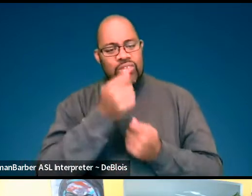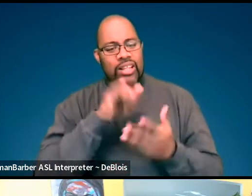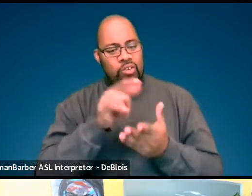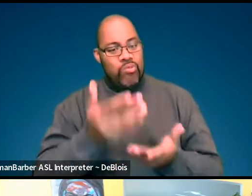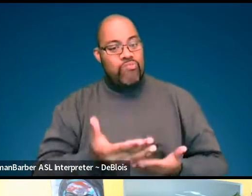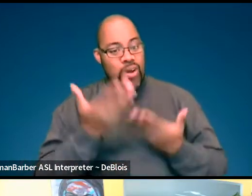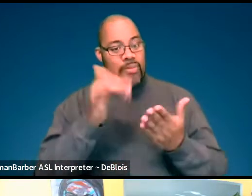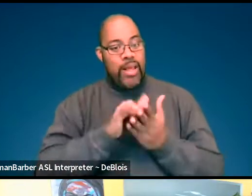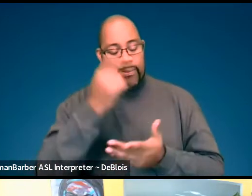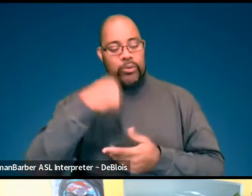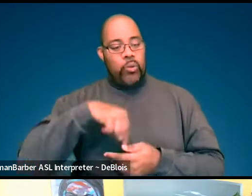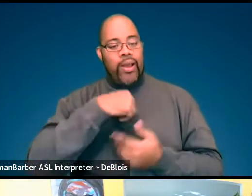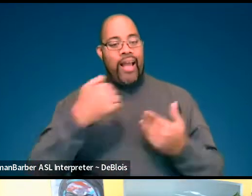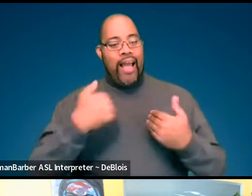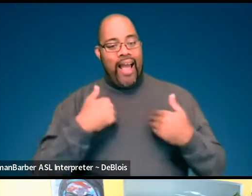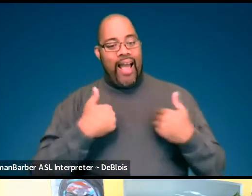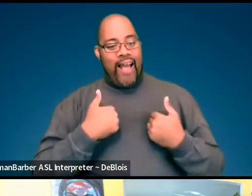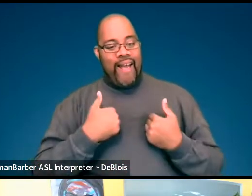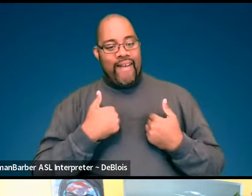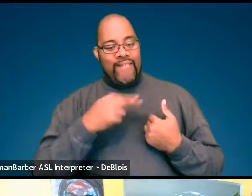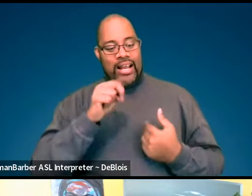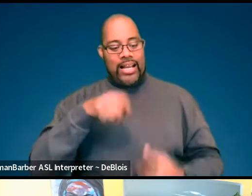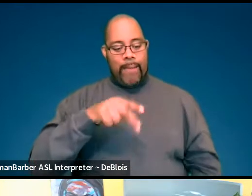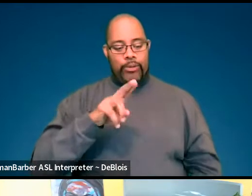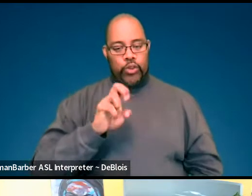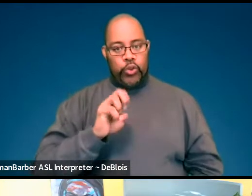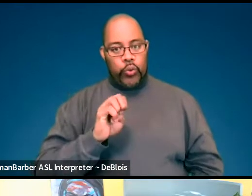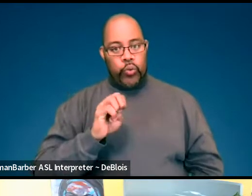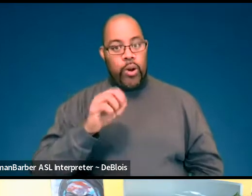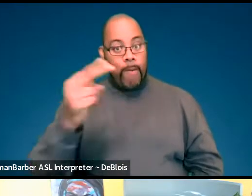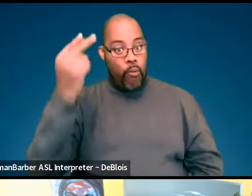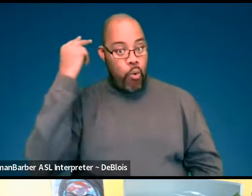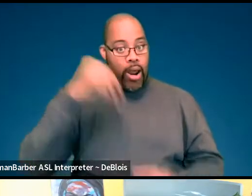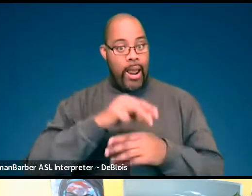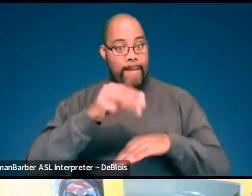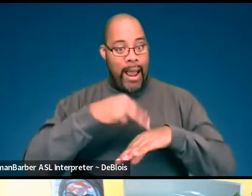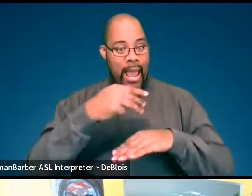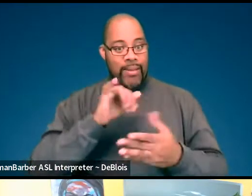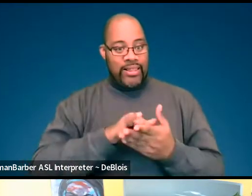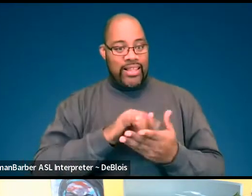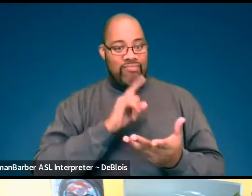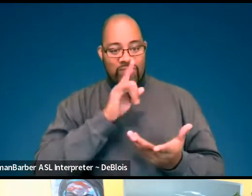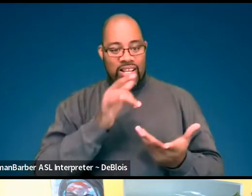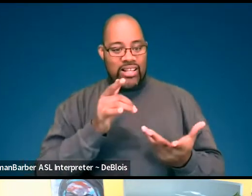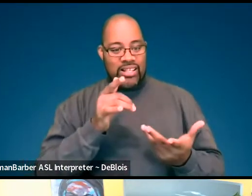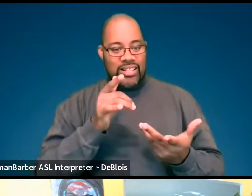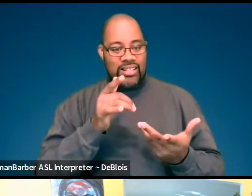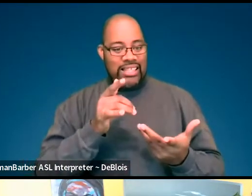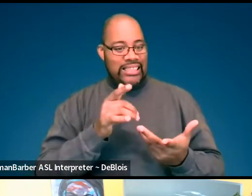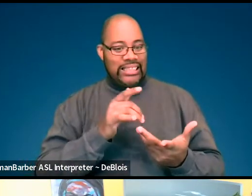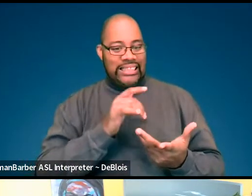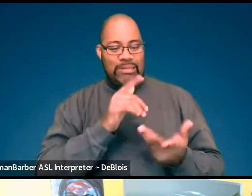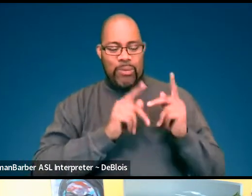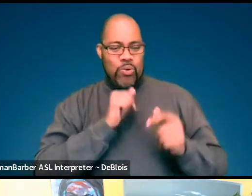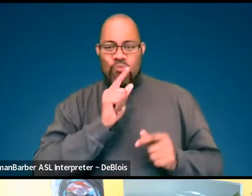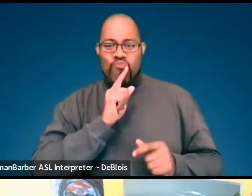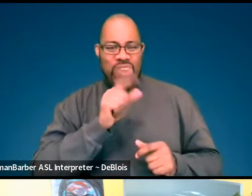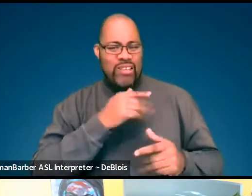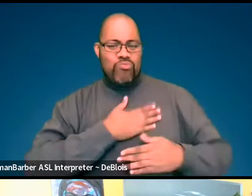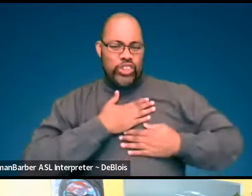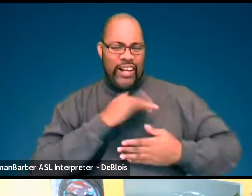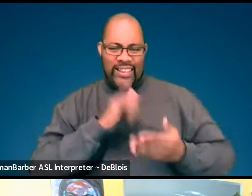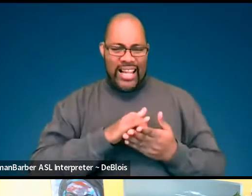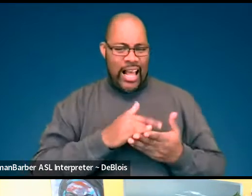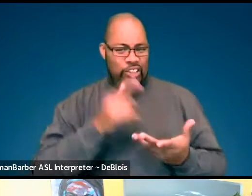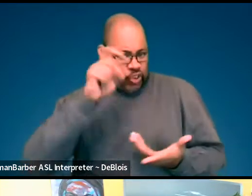bring that up, because we have the Neptune Memorial here in Miami, which I feel like is grossly underrated and people don't actually appreciate it as much